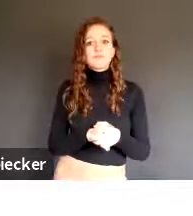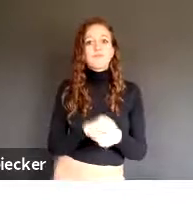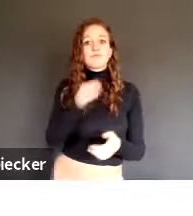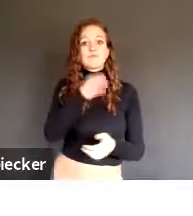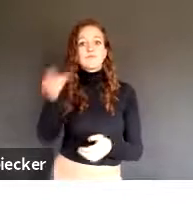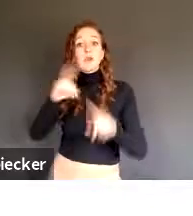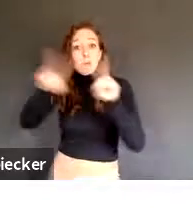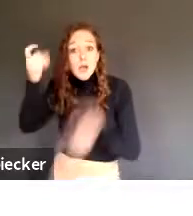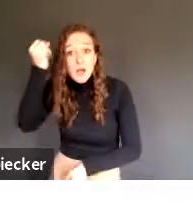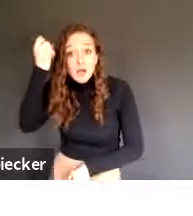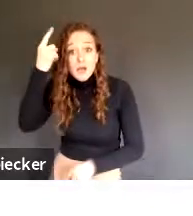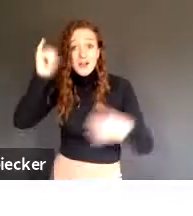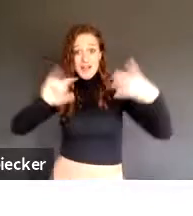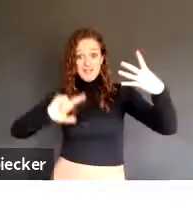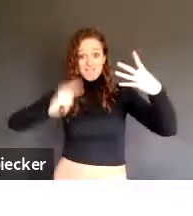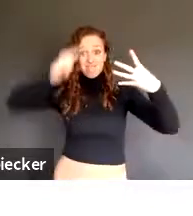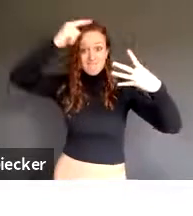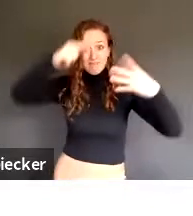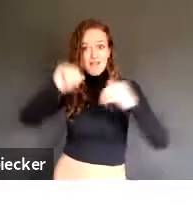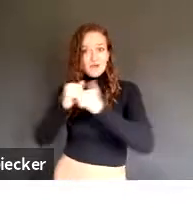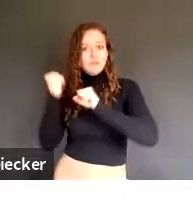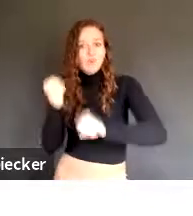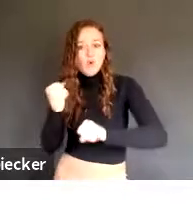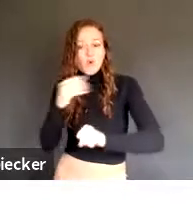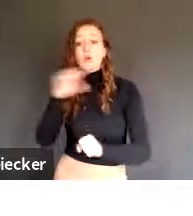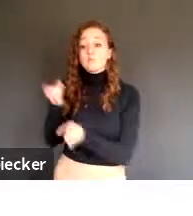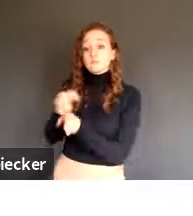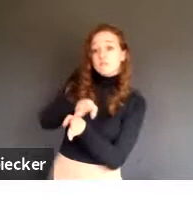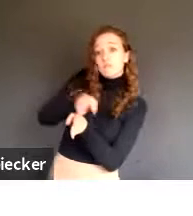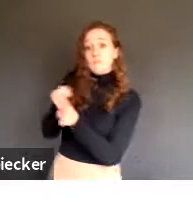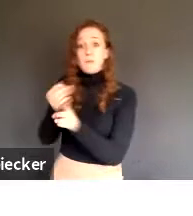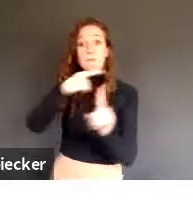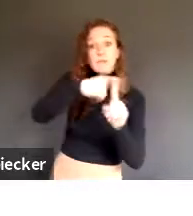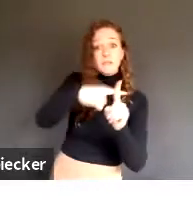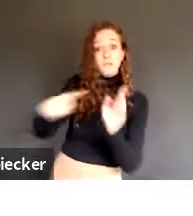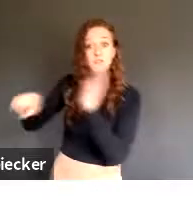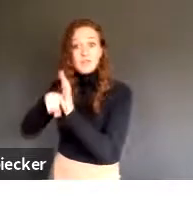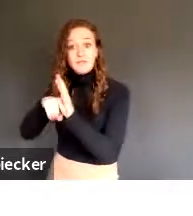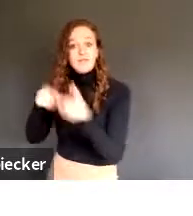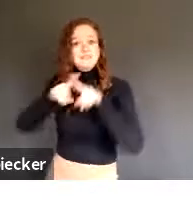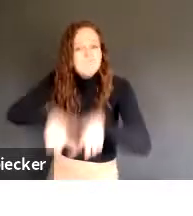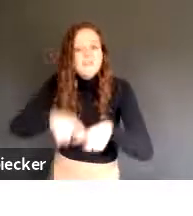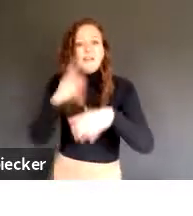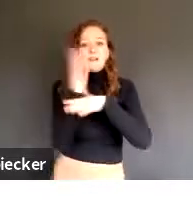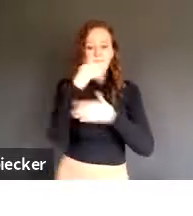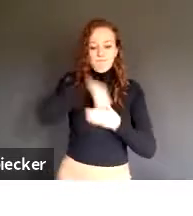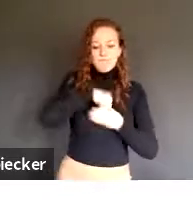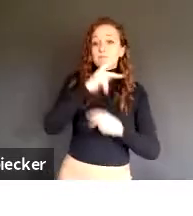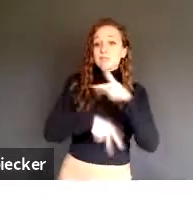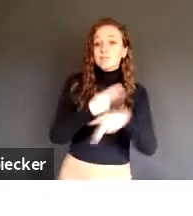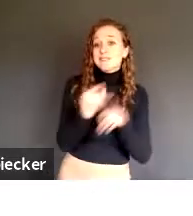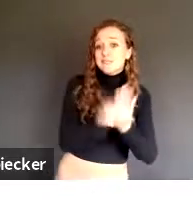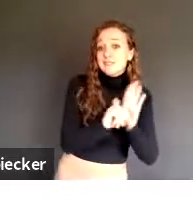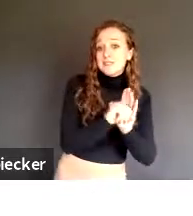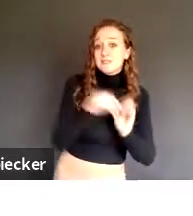and then decreasing northward, or poleward rather. Yet again, the strength and direction of this latitudinal